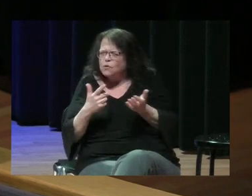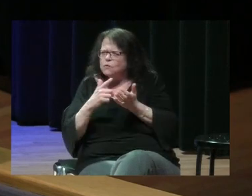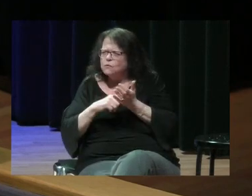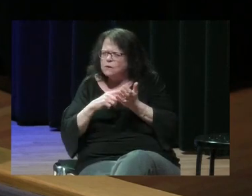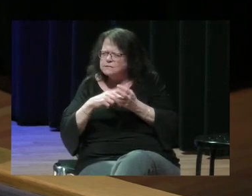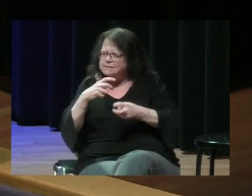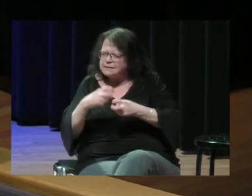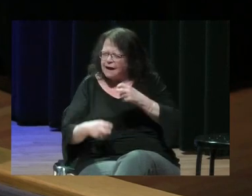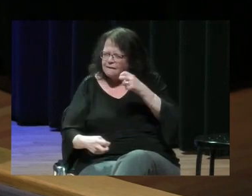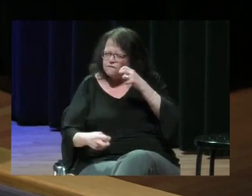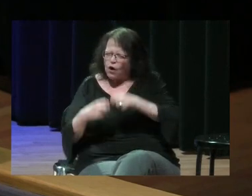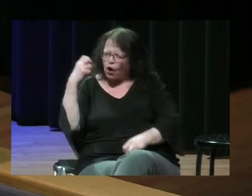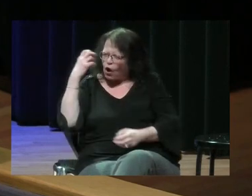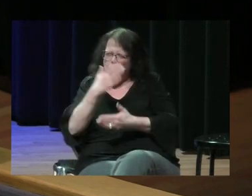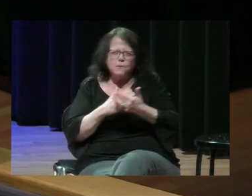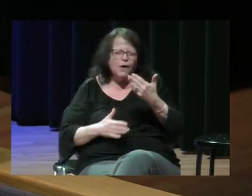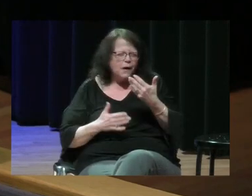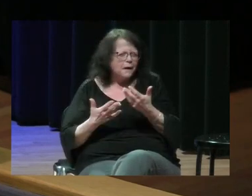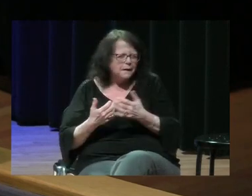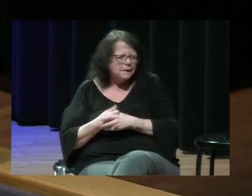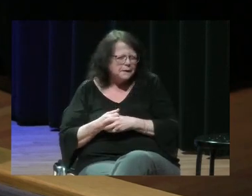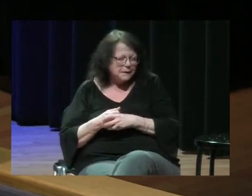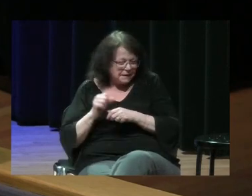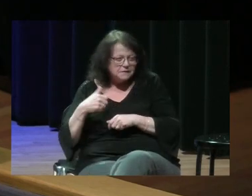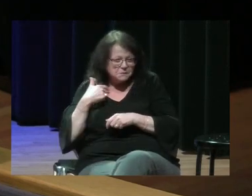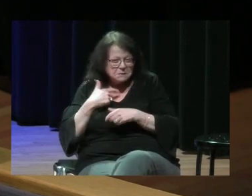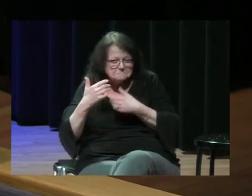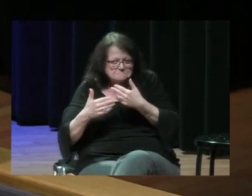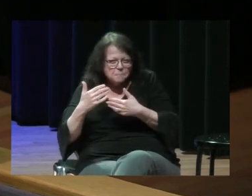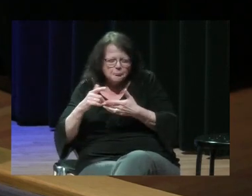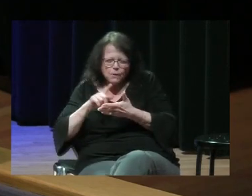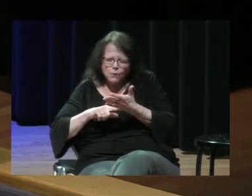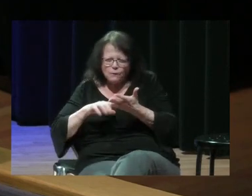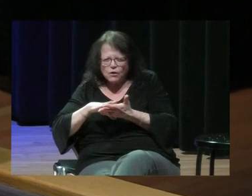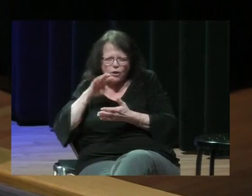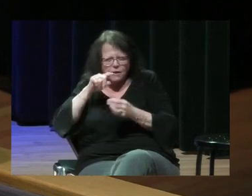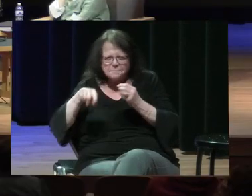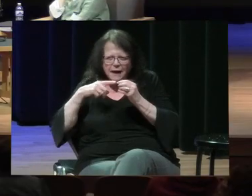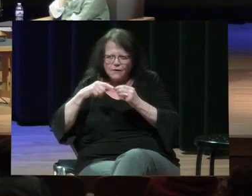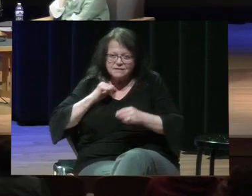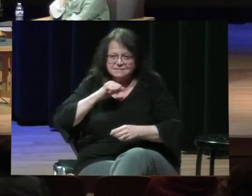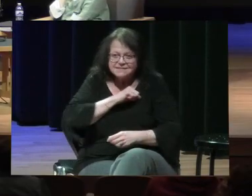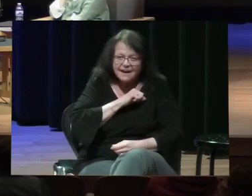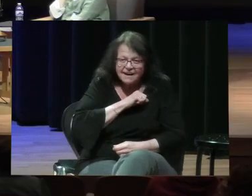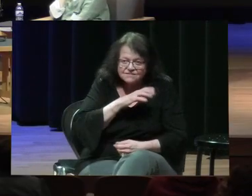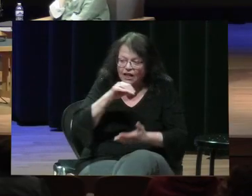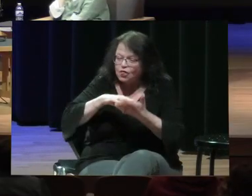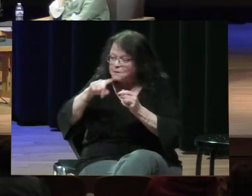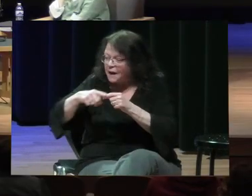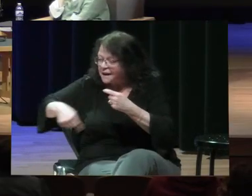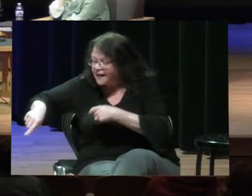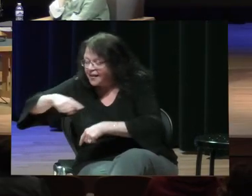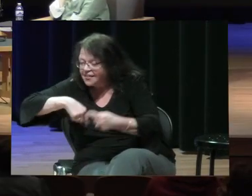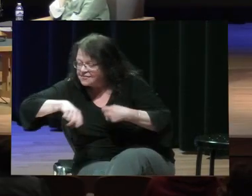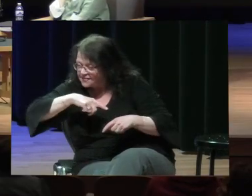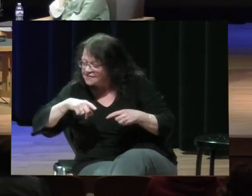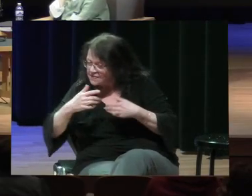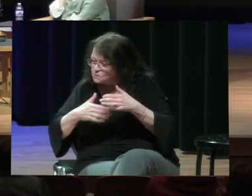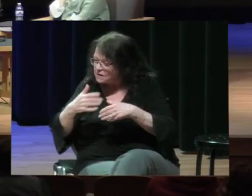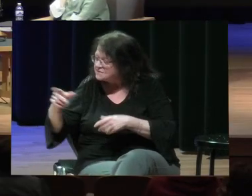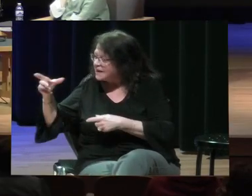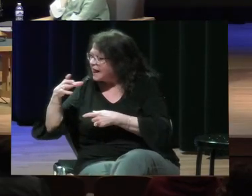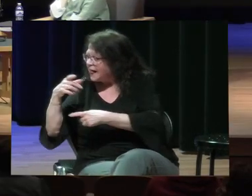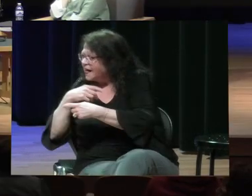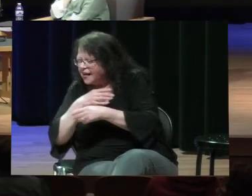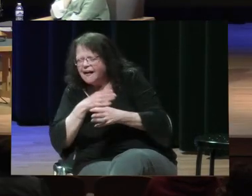difficult part of this? Can we lean in? And what can we learn about ourselves and learn about each other in the process? And I get the sense that many of you are